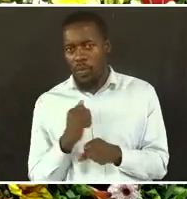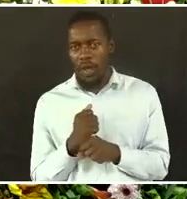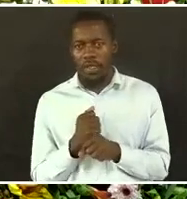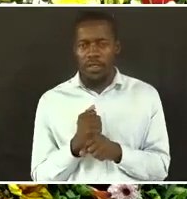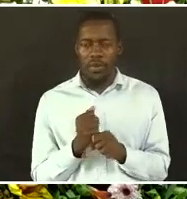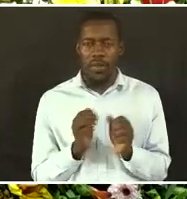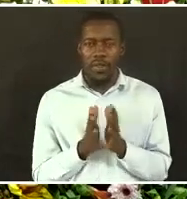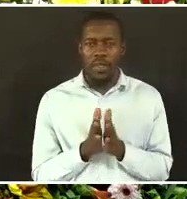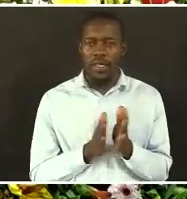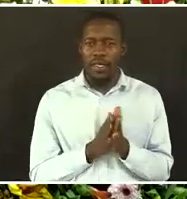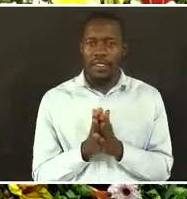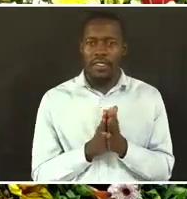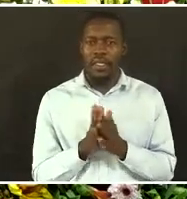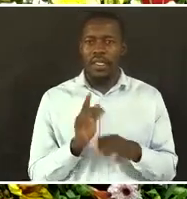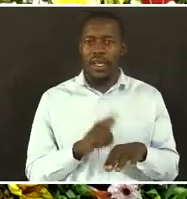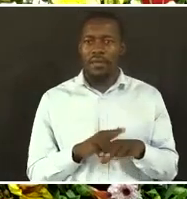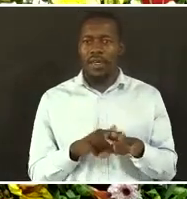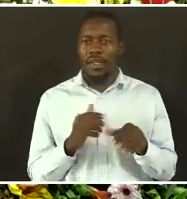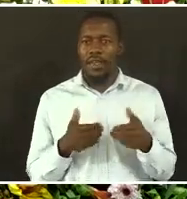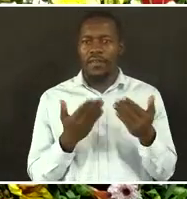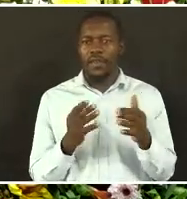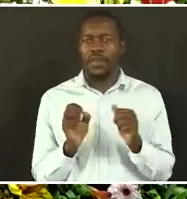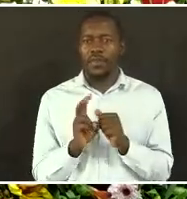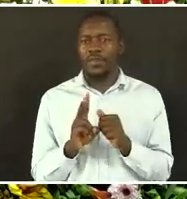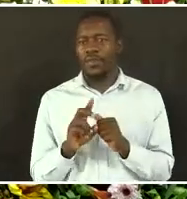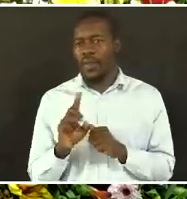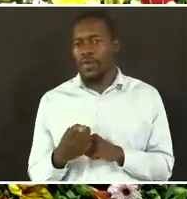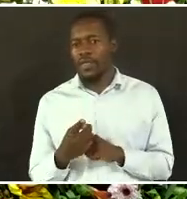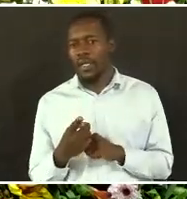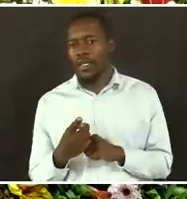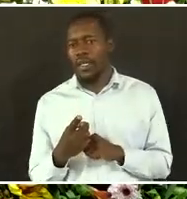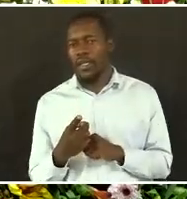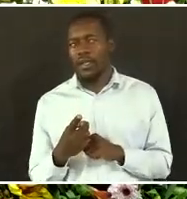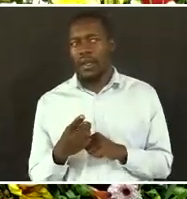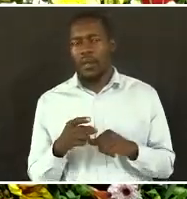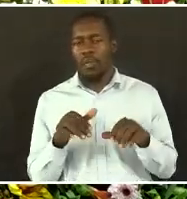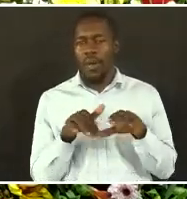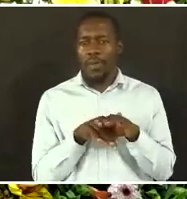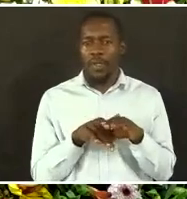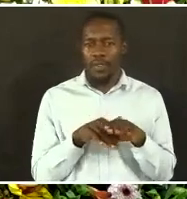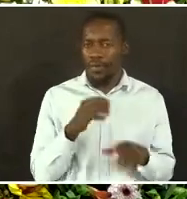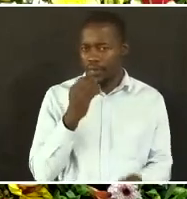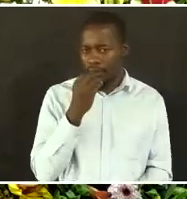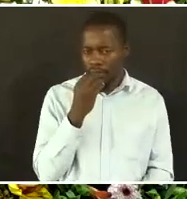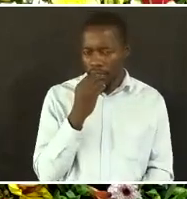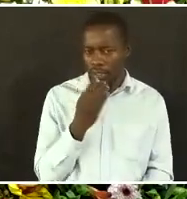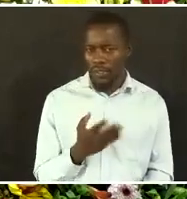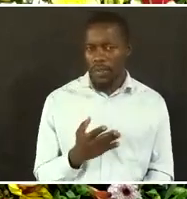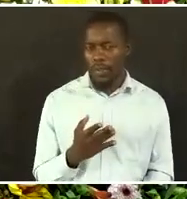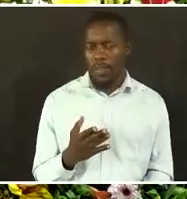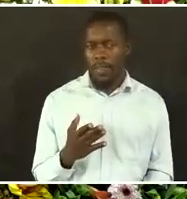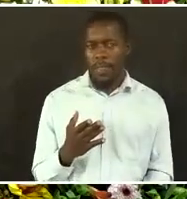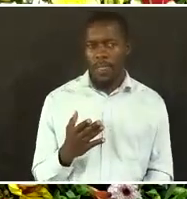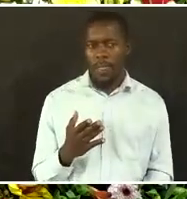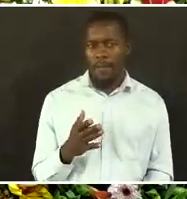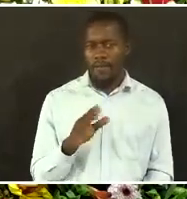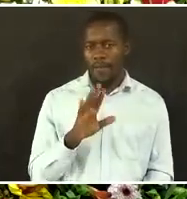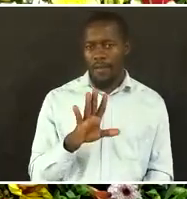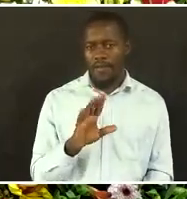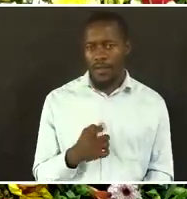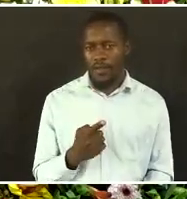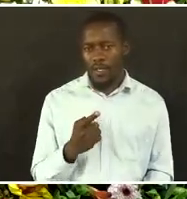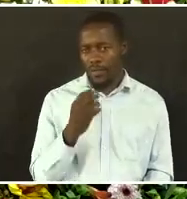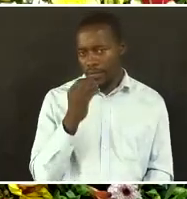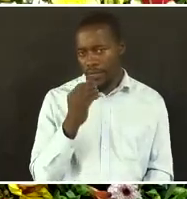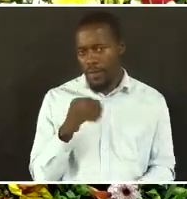5,000. He came in his way of, you know, the method, the Christ method alone, in a way that